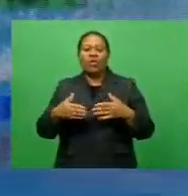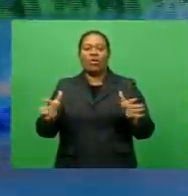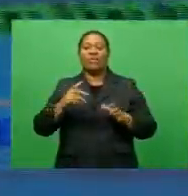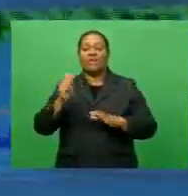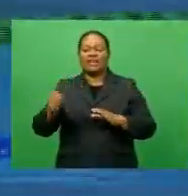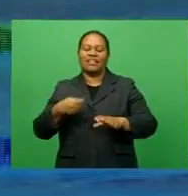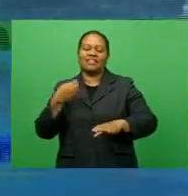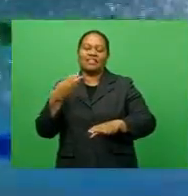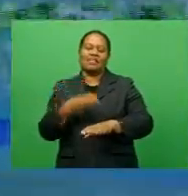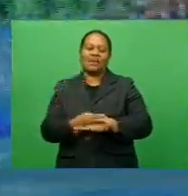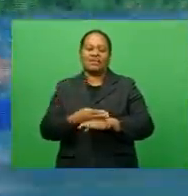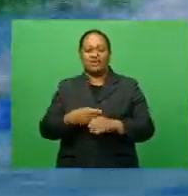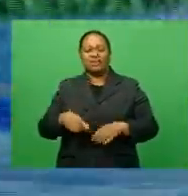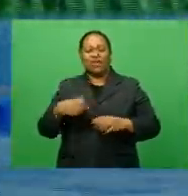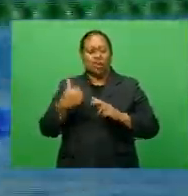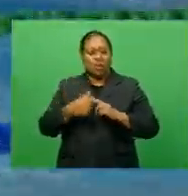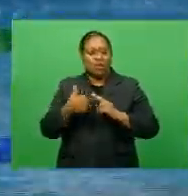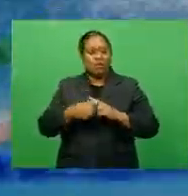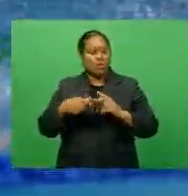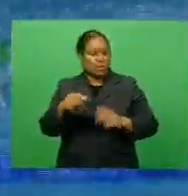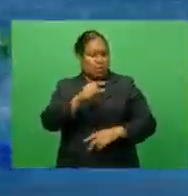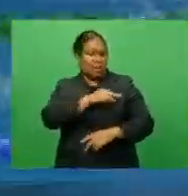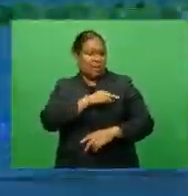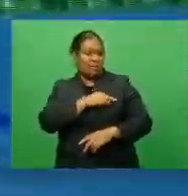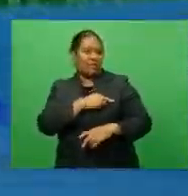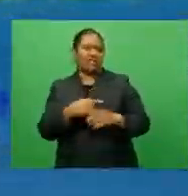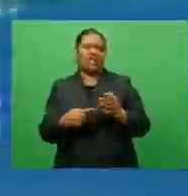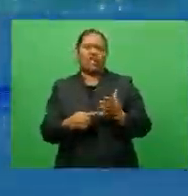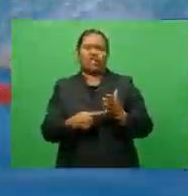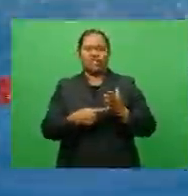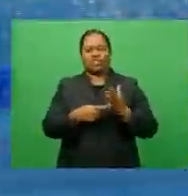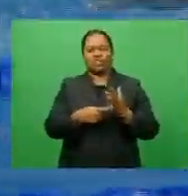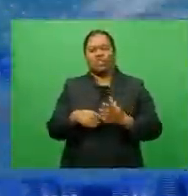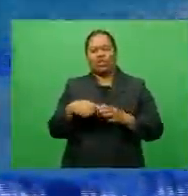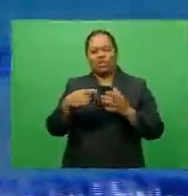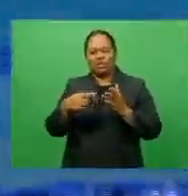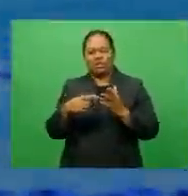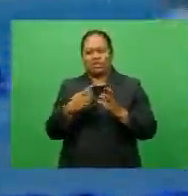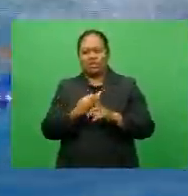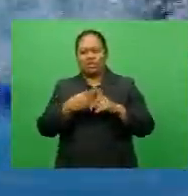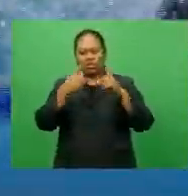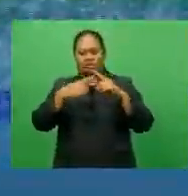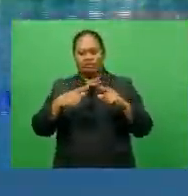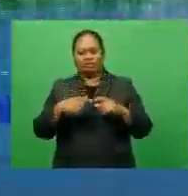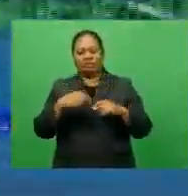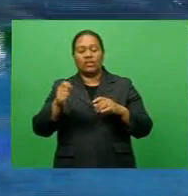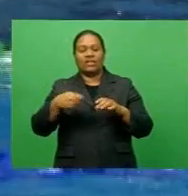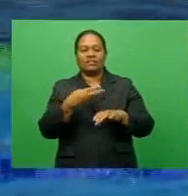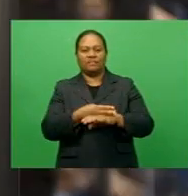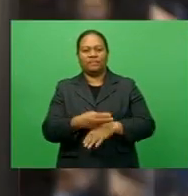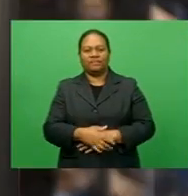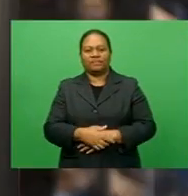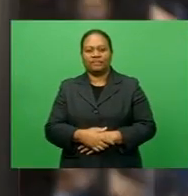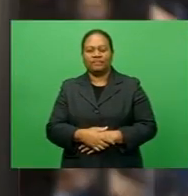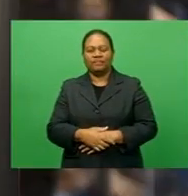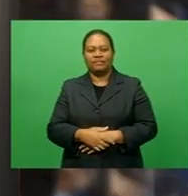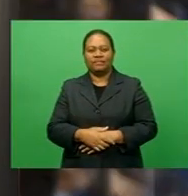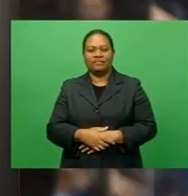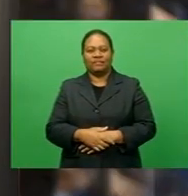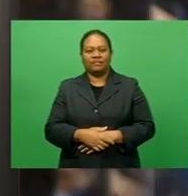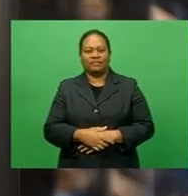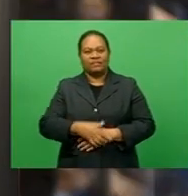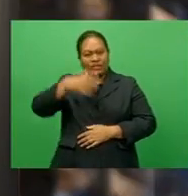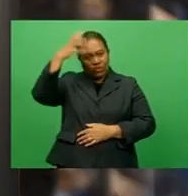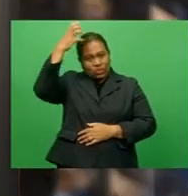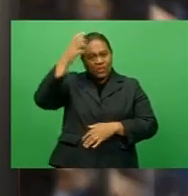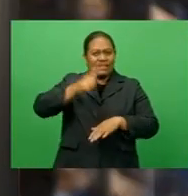month, which is also a qualifying event for the Tokyo Olympic Games. Talia Matarakula, FBC Sports.